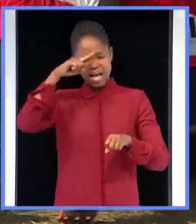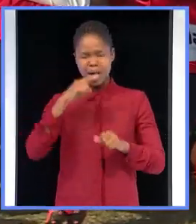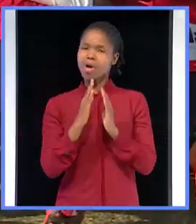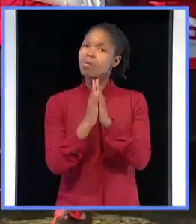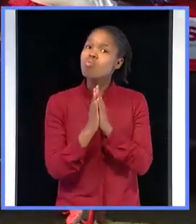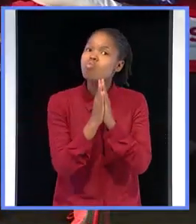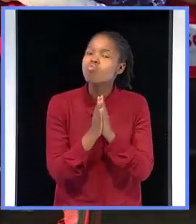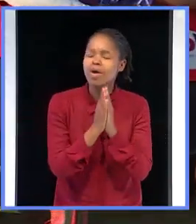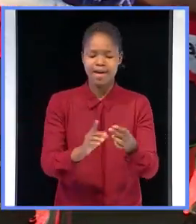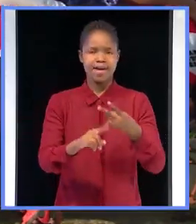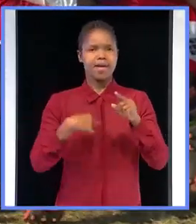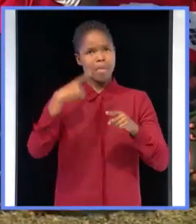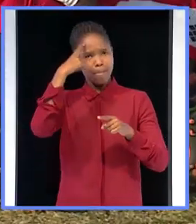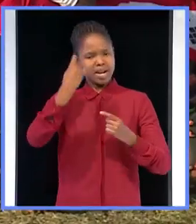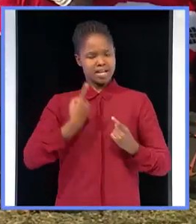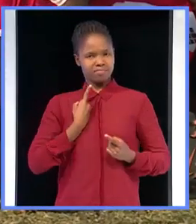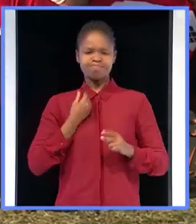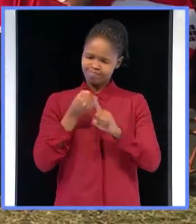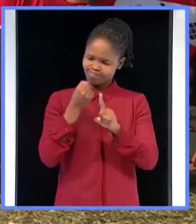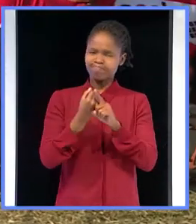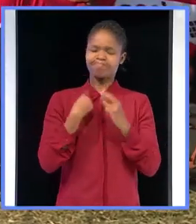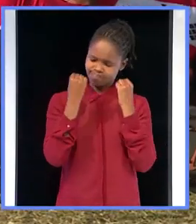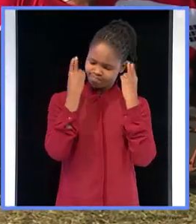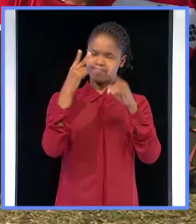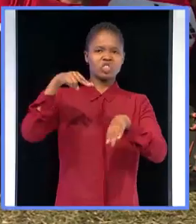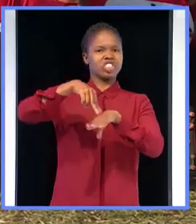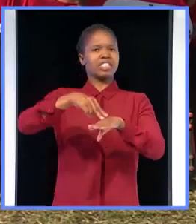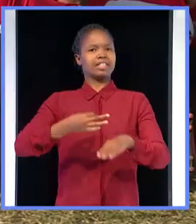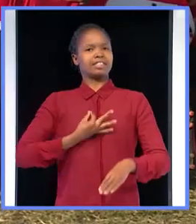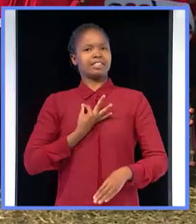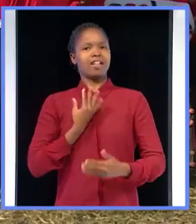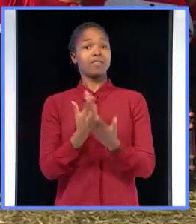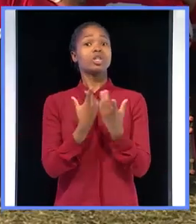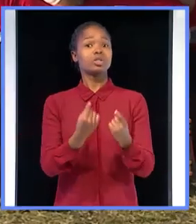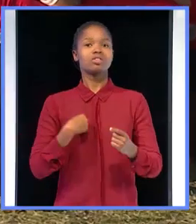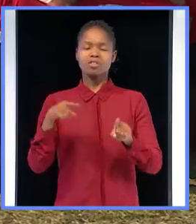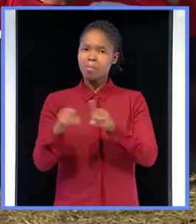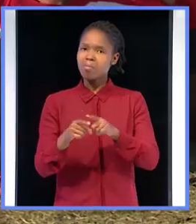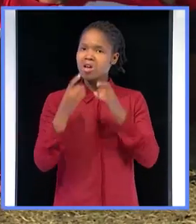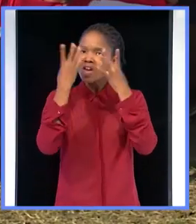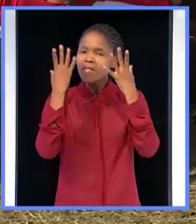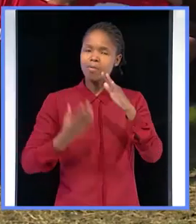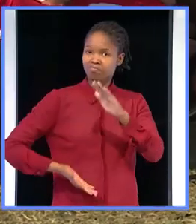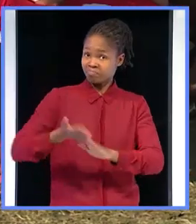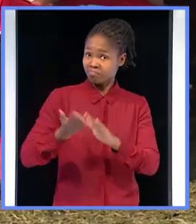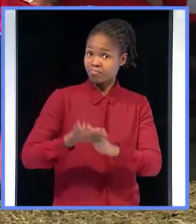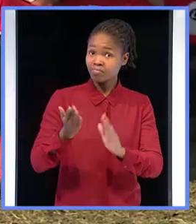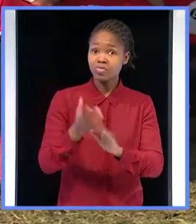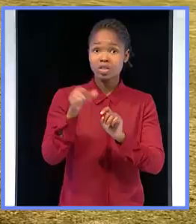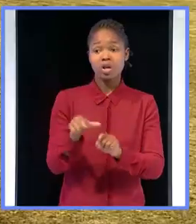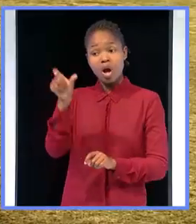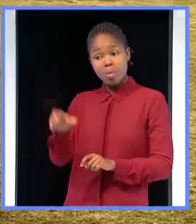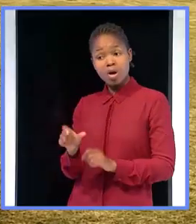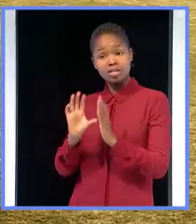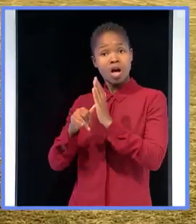pray. You have to believe in yourself to stand up and say, today, I'm going to finish this day. So a normal guy can just stand